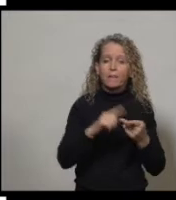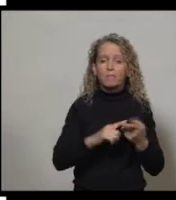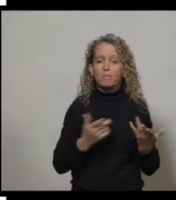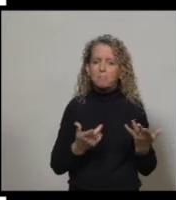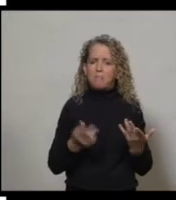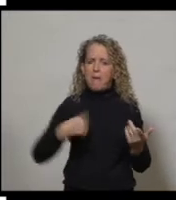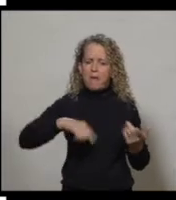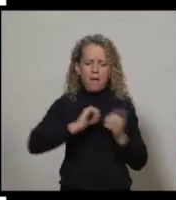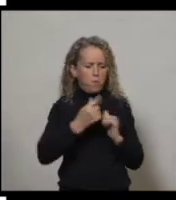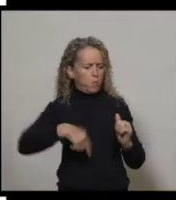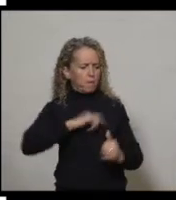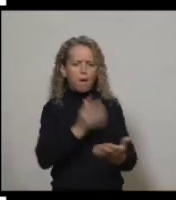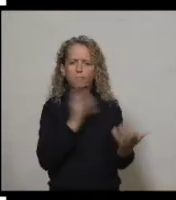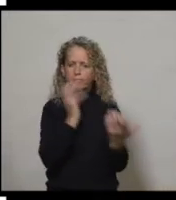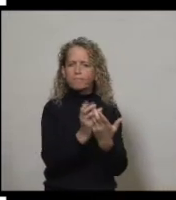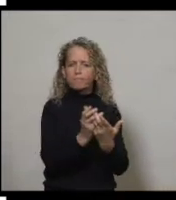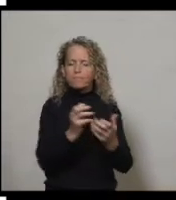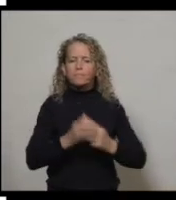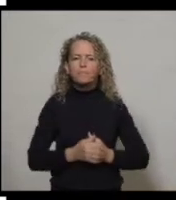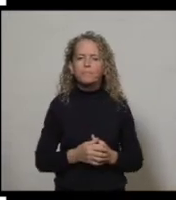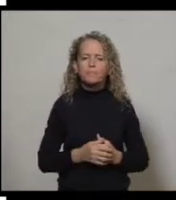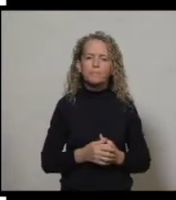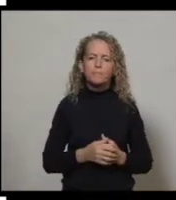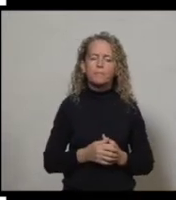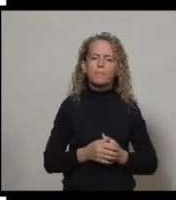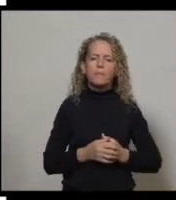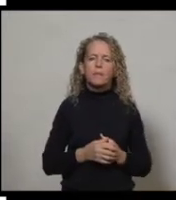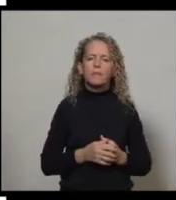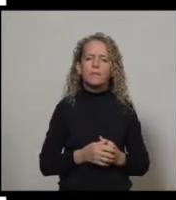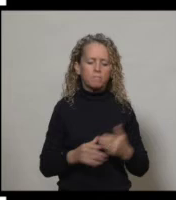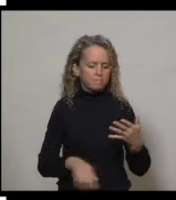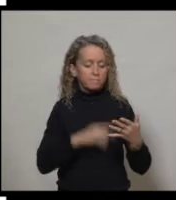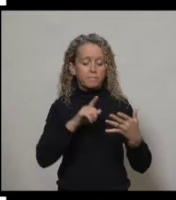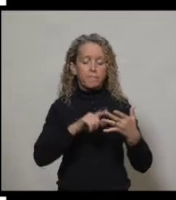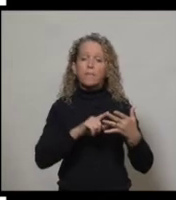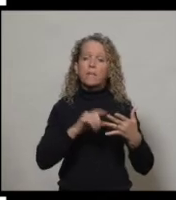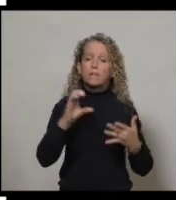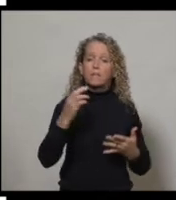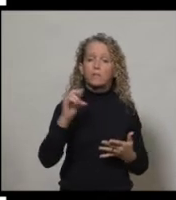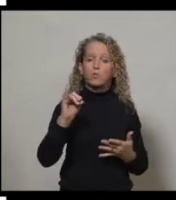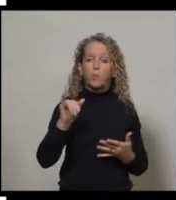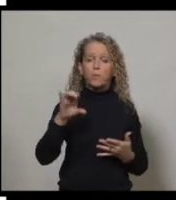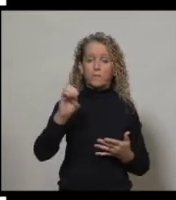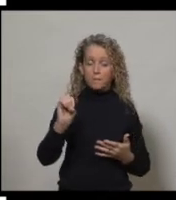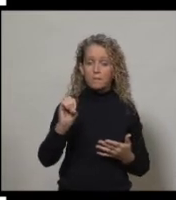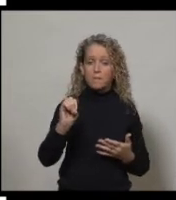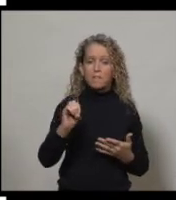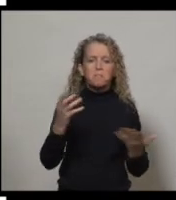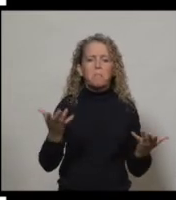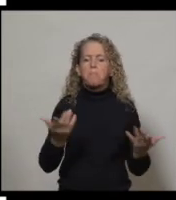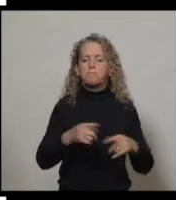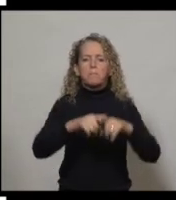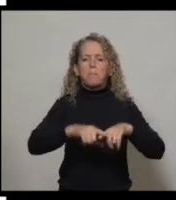work the best together. And when we look at the principle of choice, we're looking at, depending if we're working with a 5-year-old,